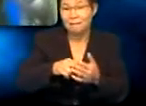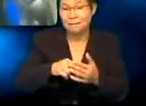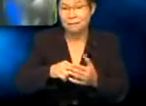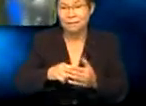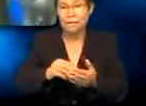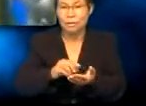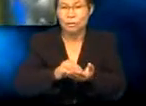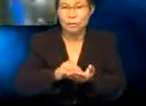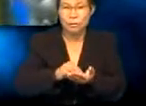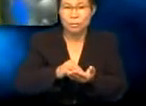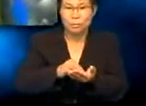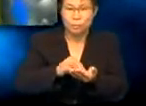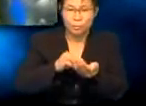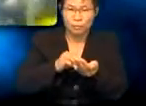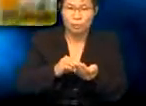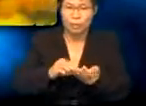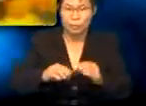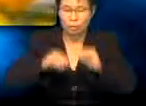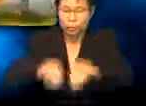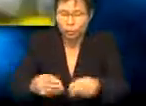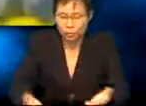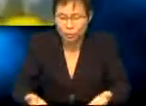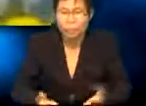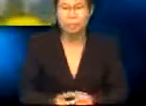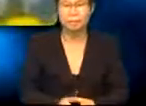Let's put them here.